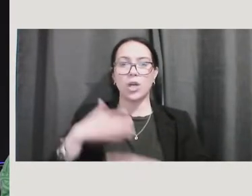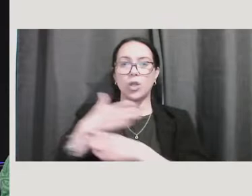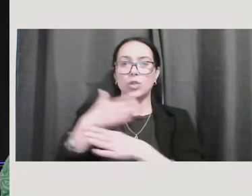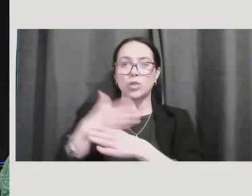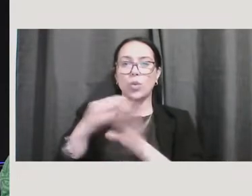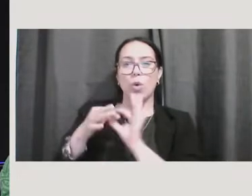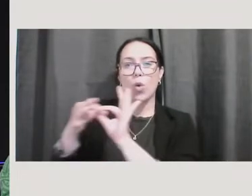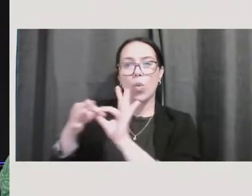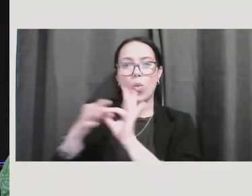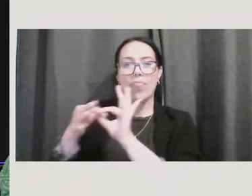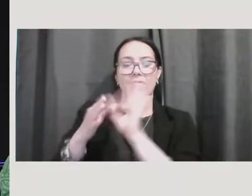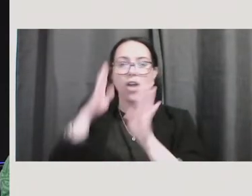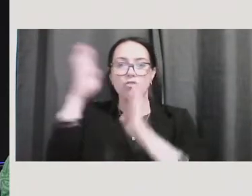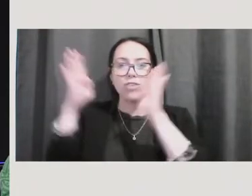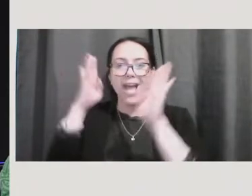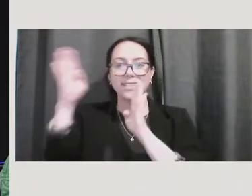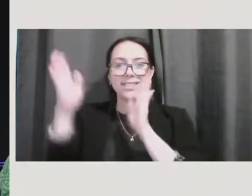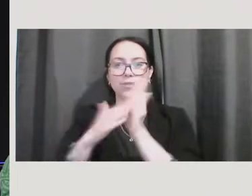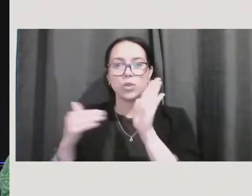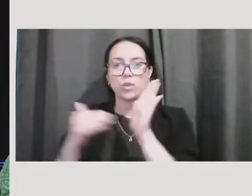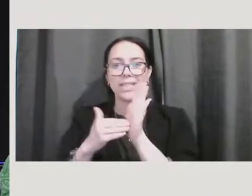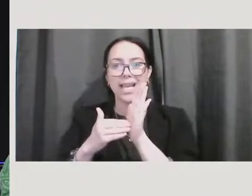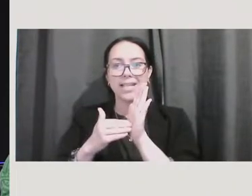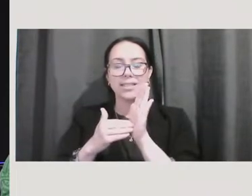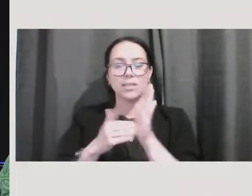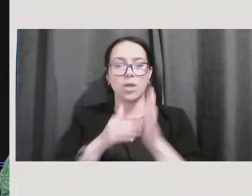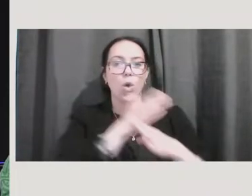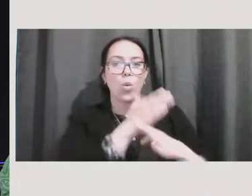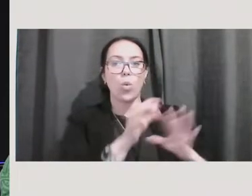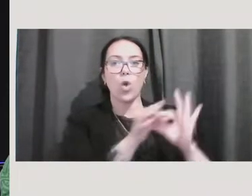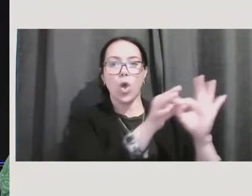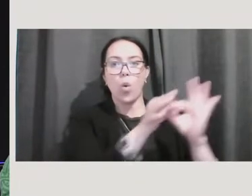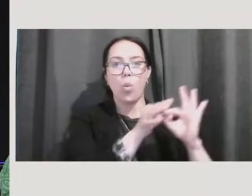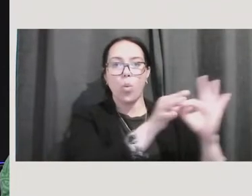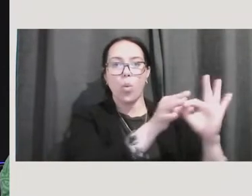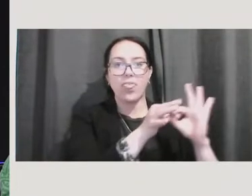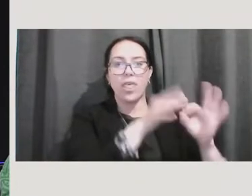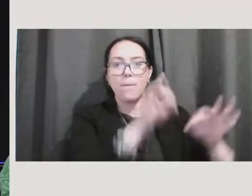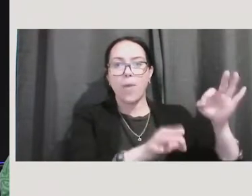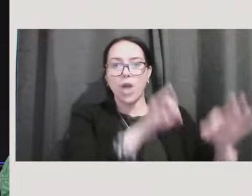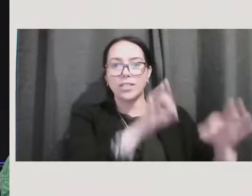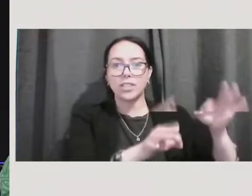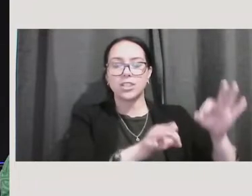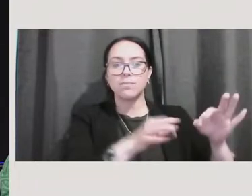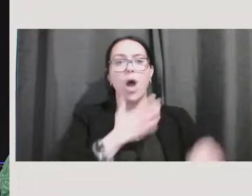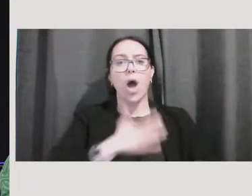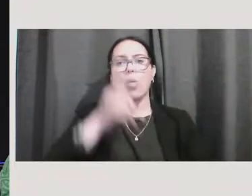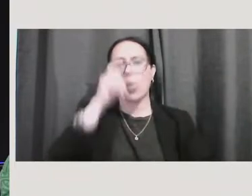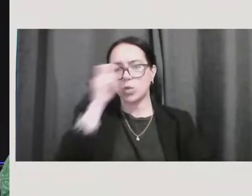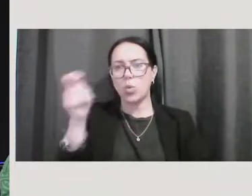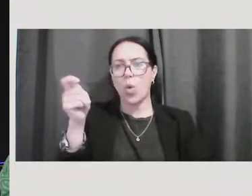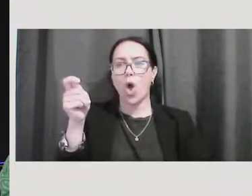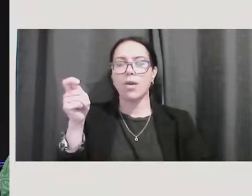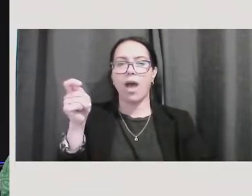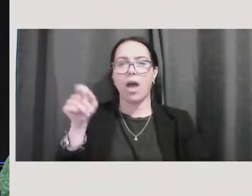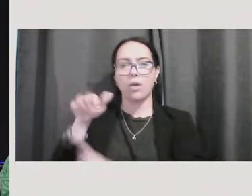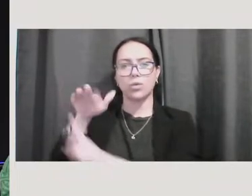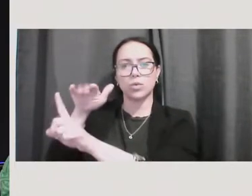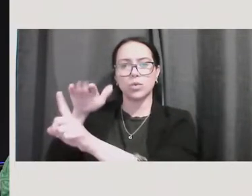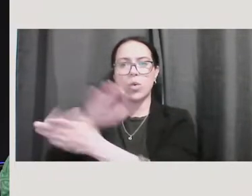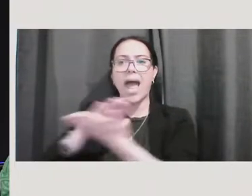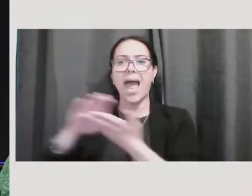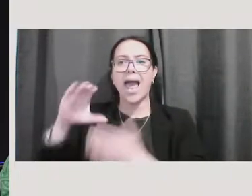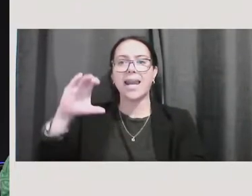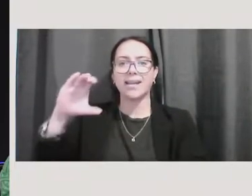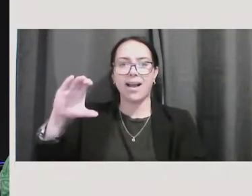to work with the politicians and I wanted to honor Helen Clark when she was prime minister she had Ministry of culture